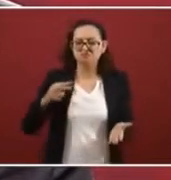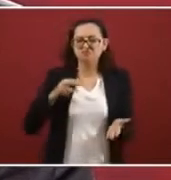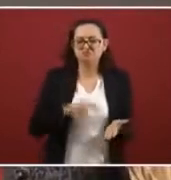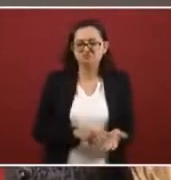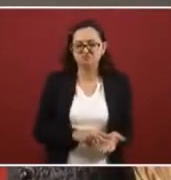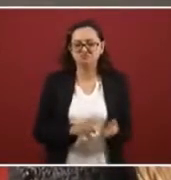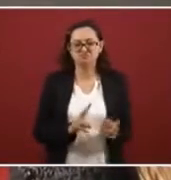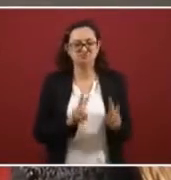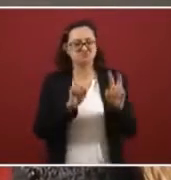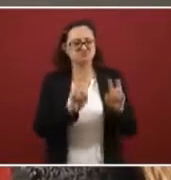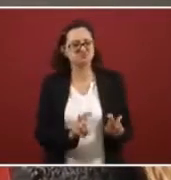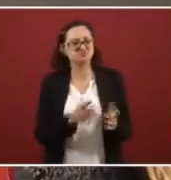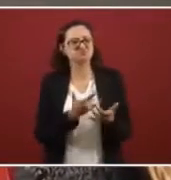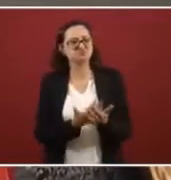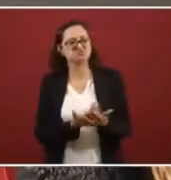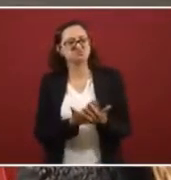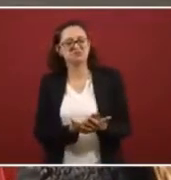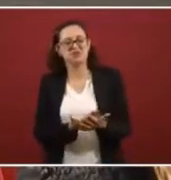happy.